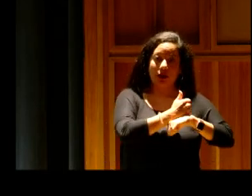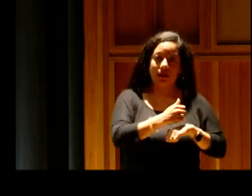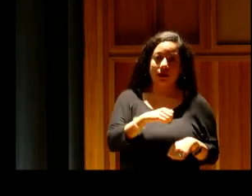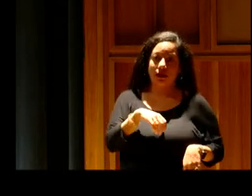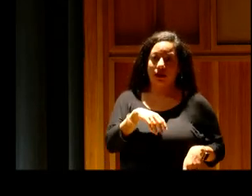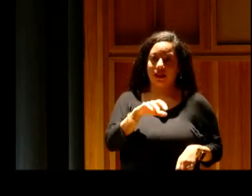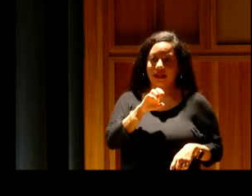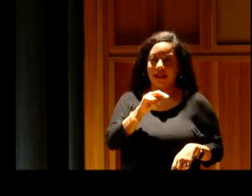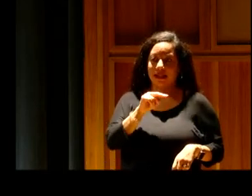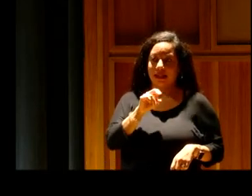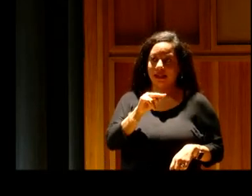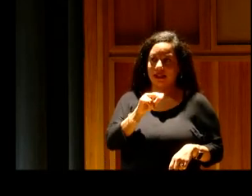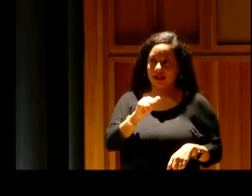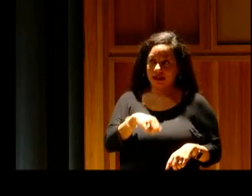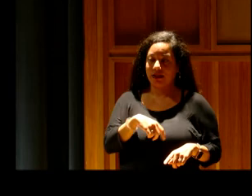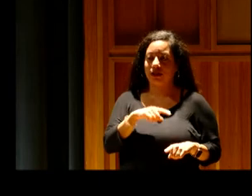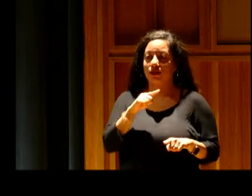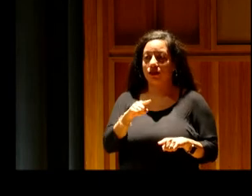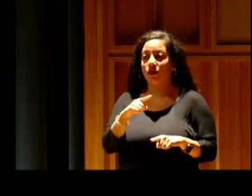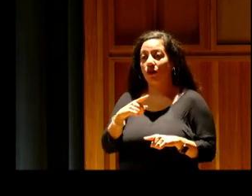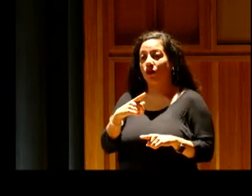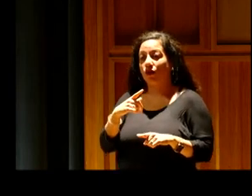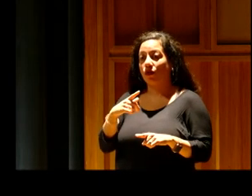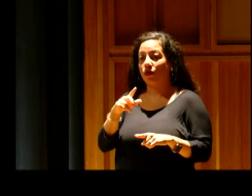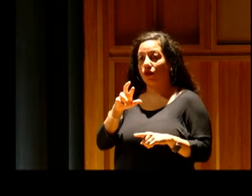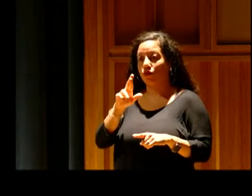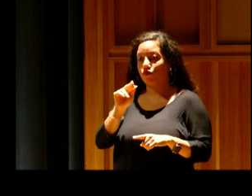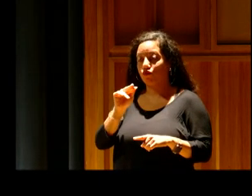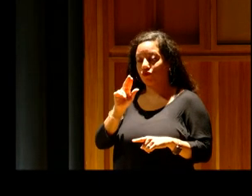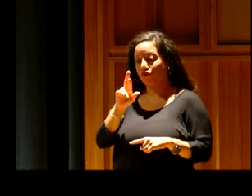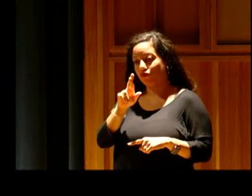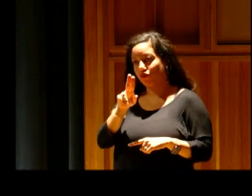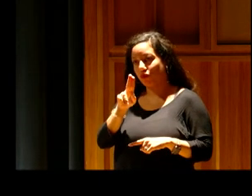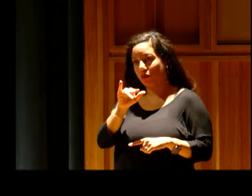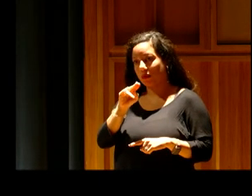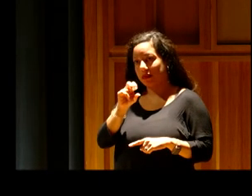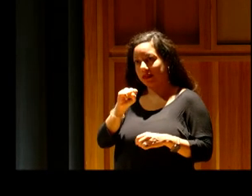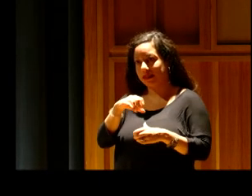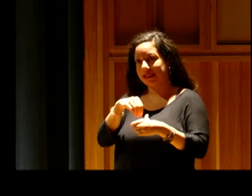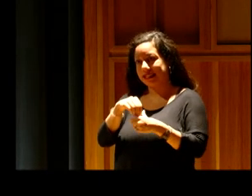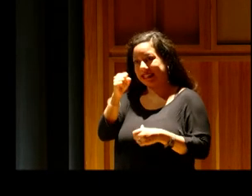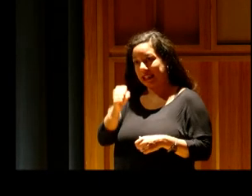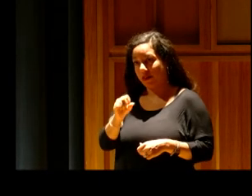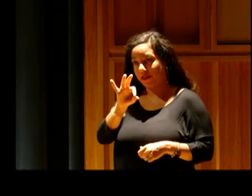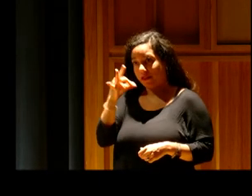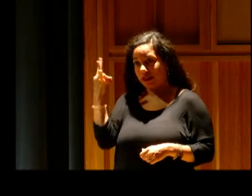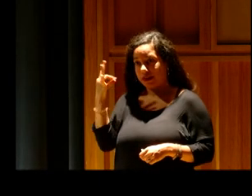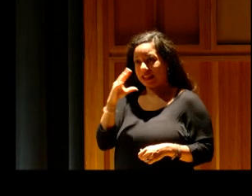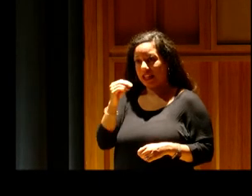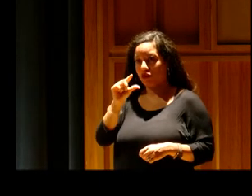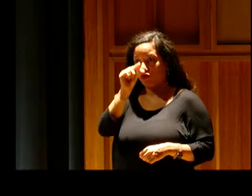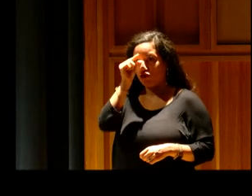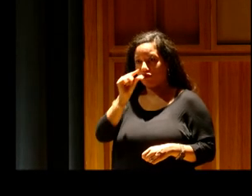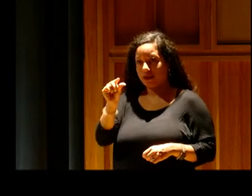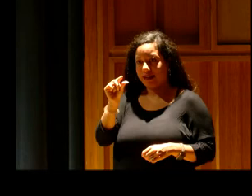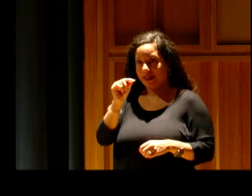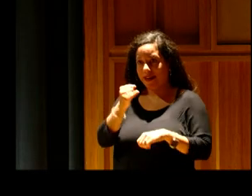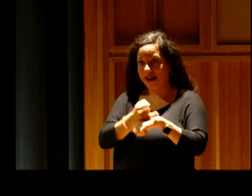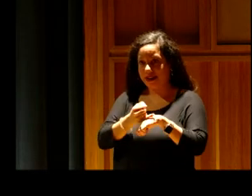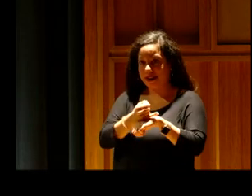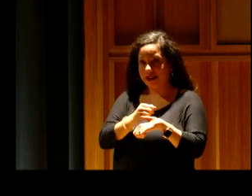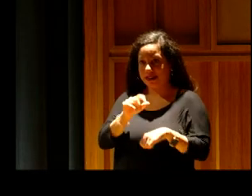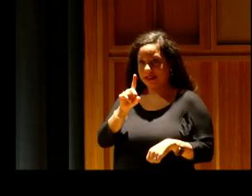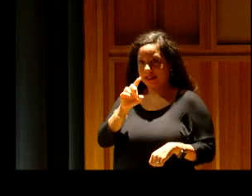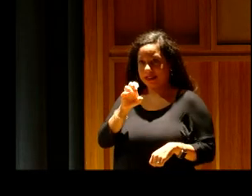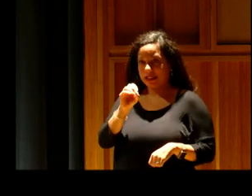the Roman ruins of Arles in the south of France, and the Greek island of Delos,